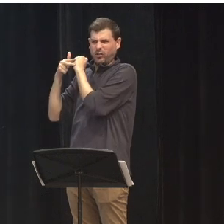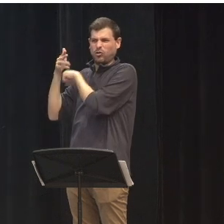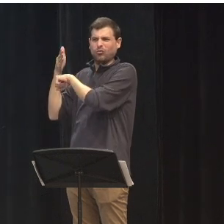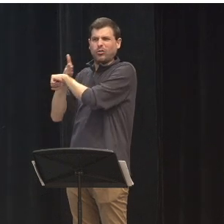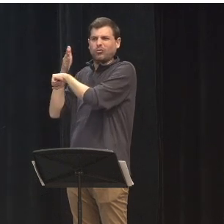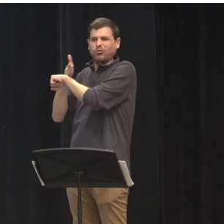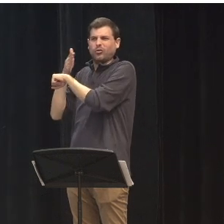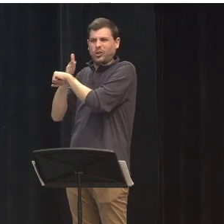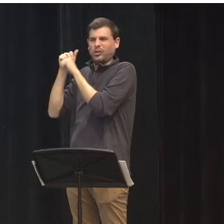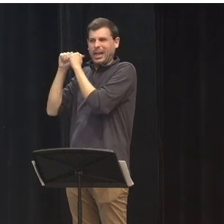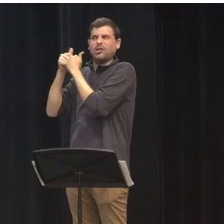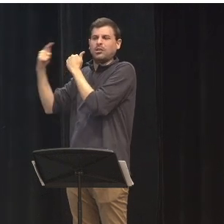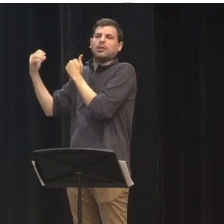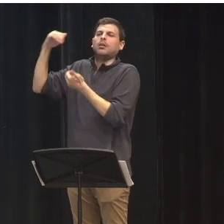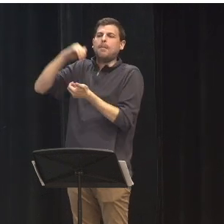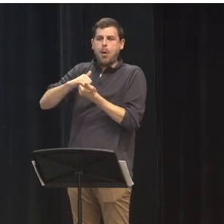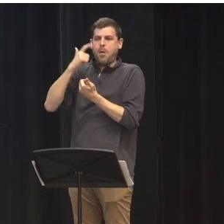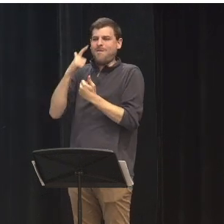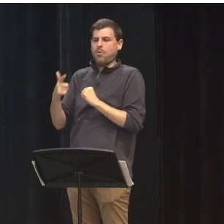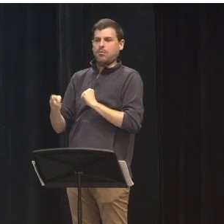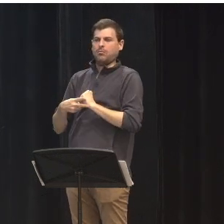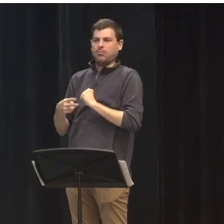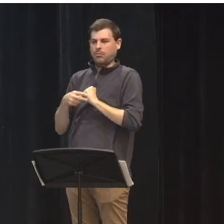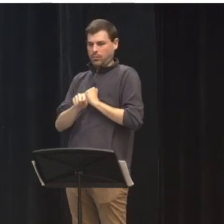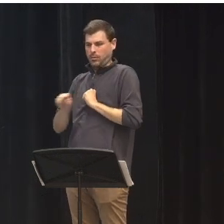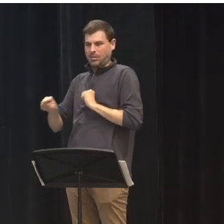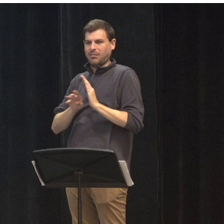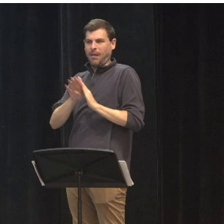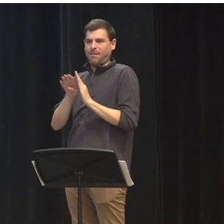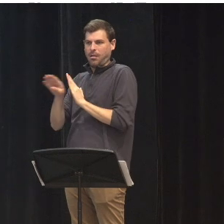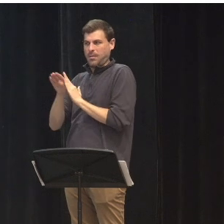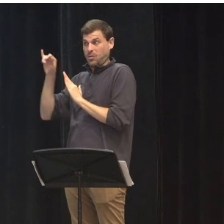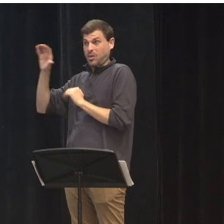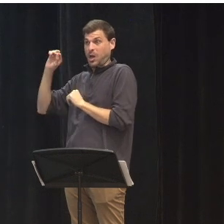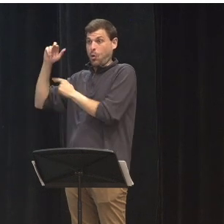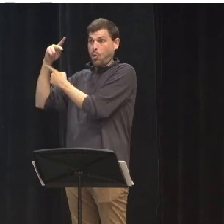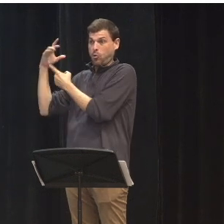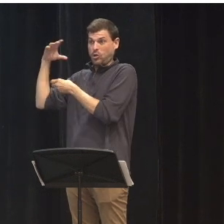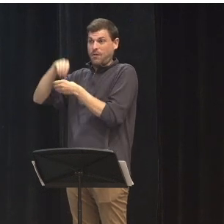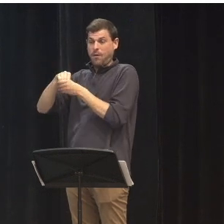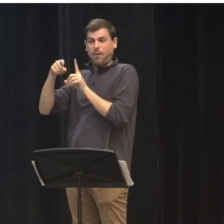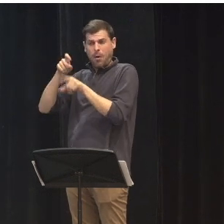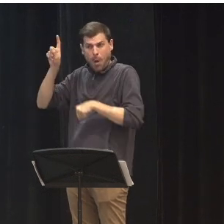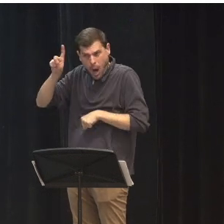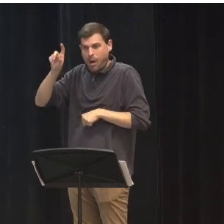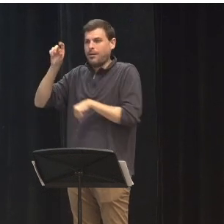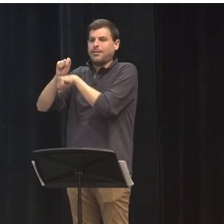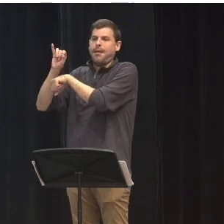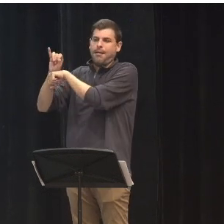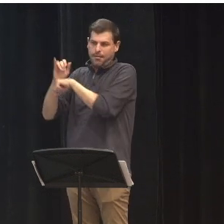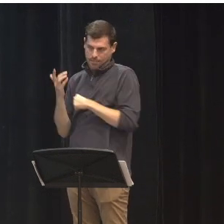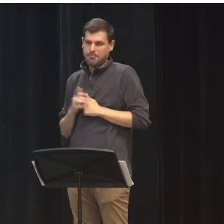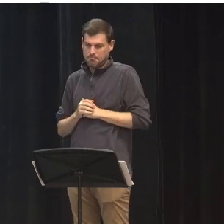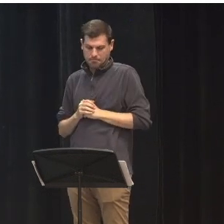operated by the City of New York through the New York City Economic Development Corporation. That's out in Staten Island. So the